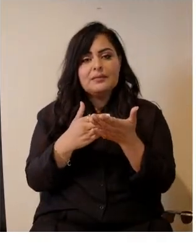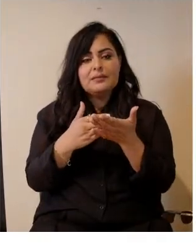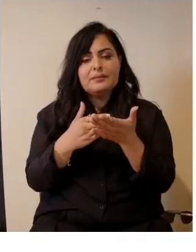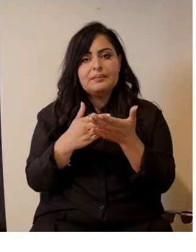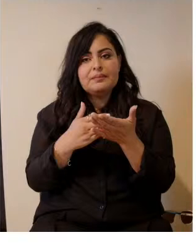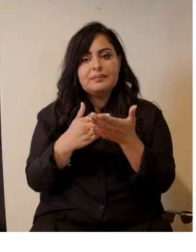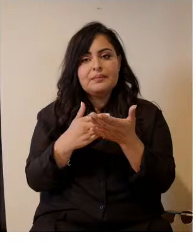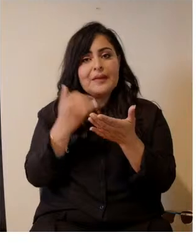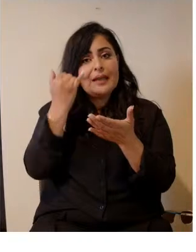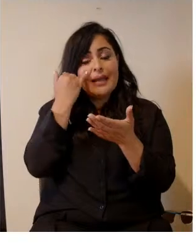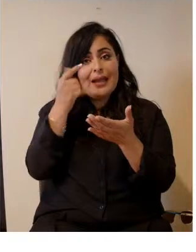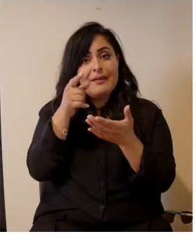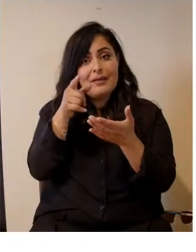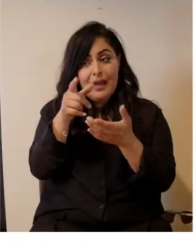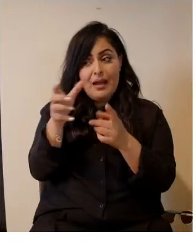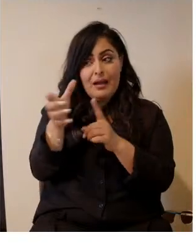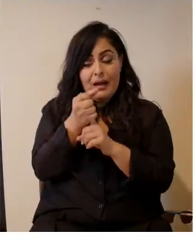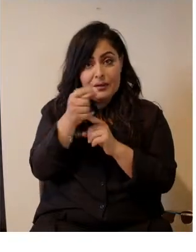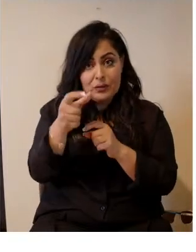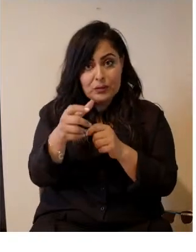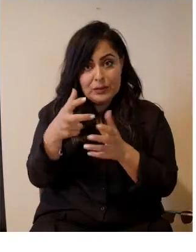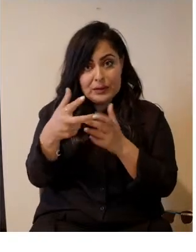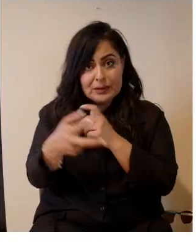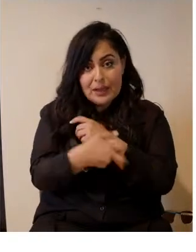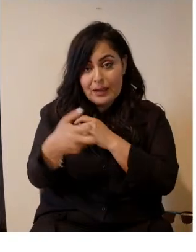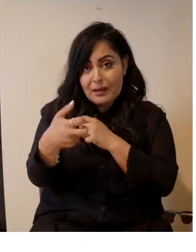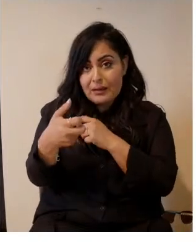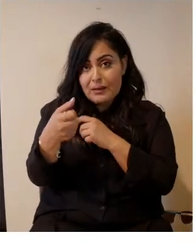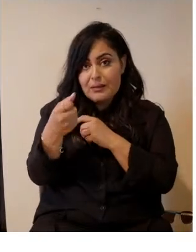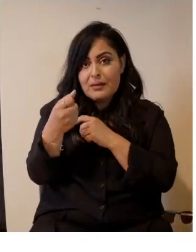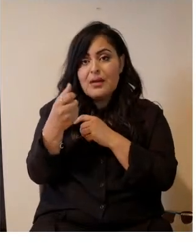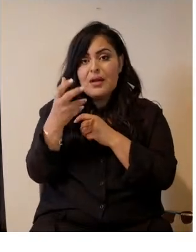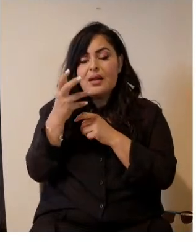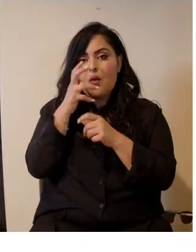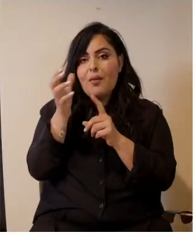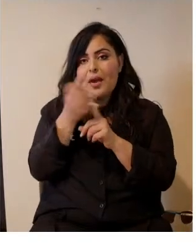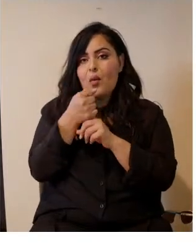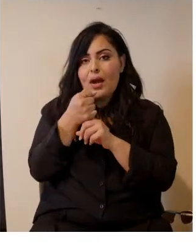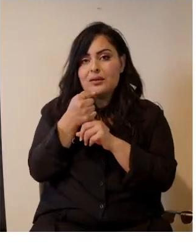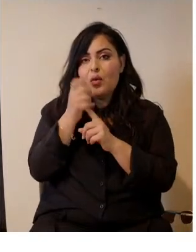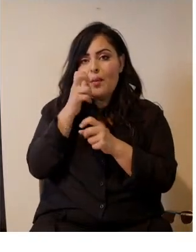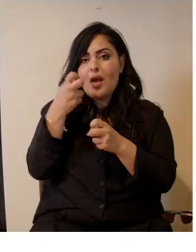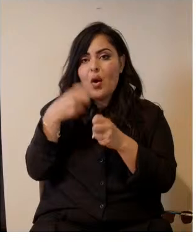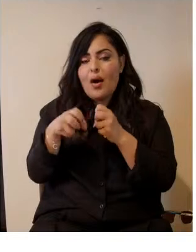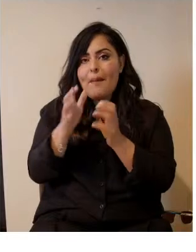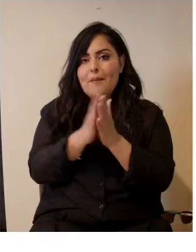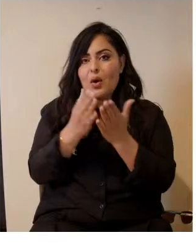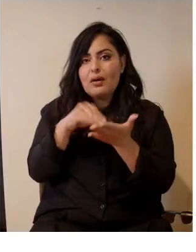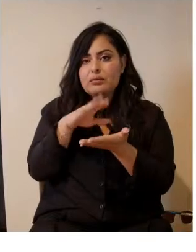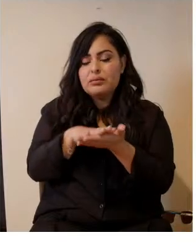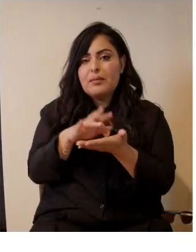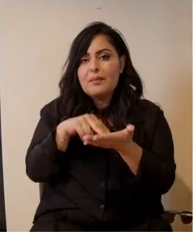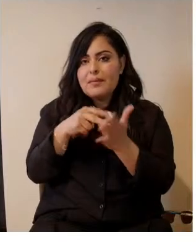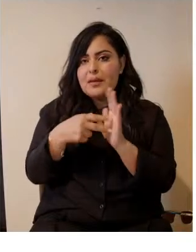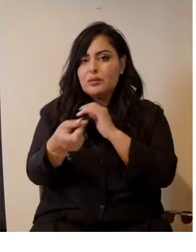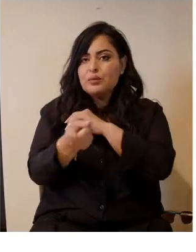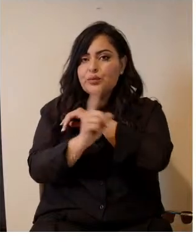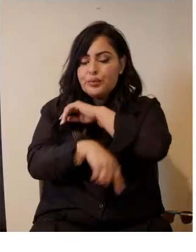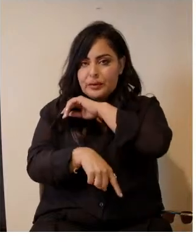repercussions. If you are caught, you will be arrested. You will be hard booked, and you are subject to